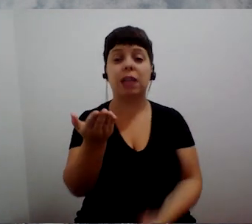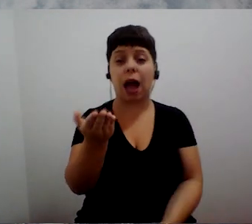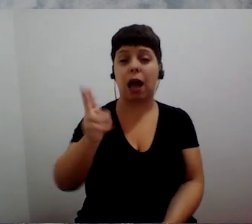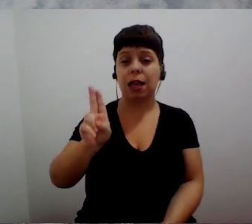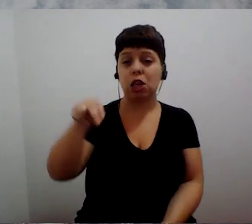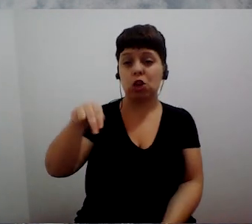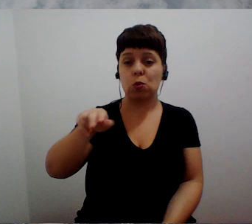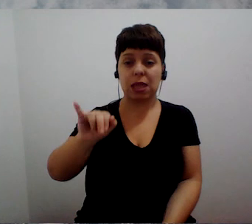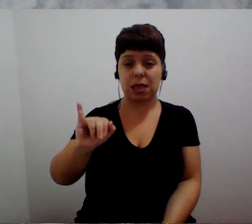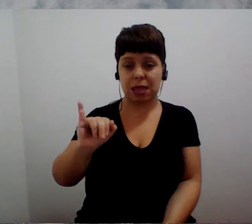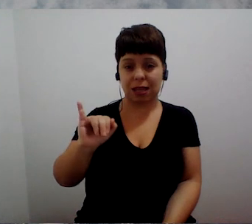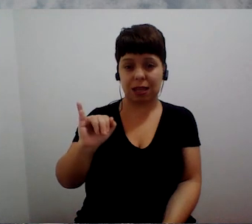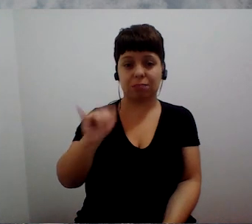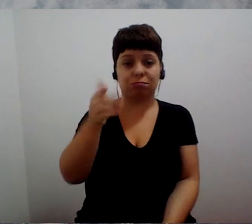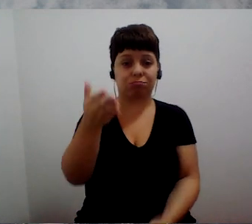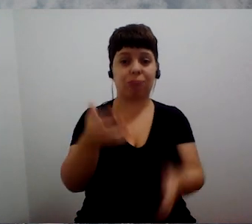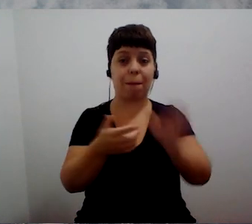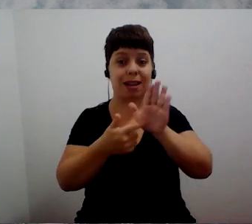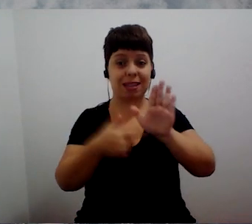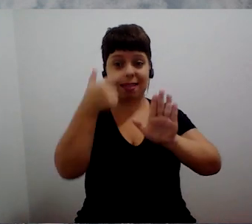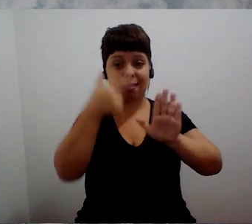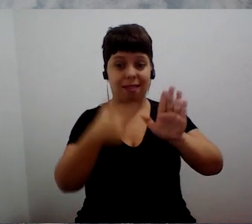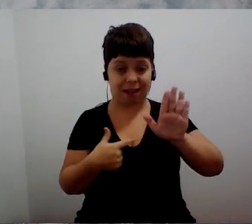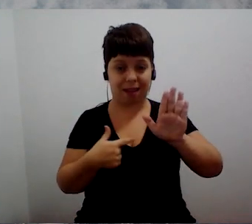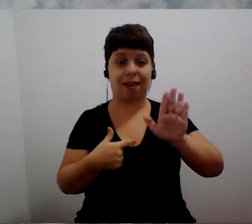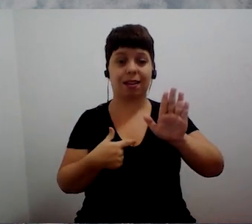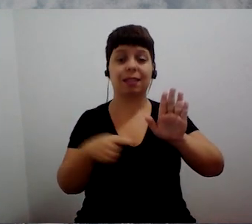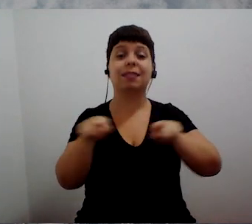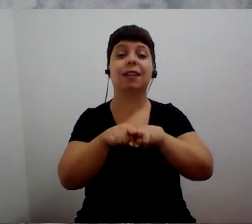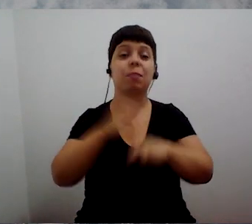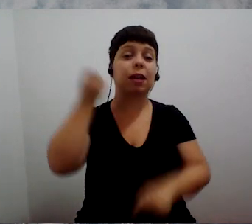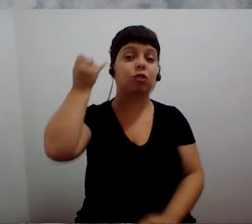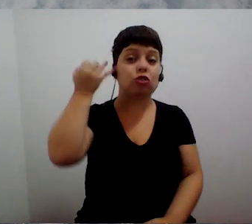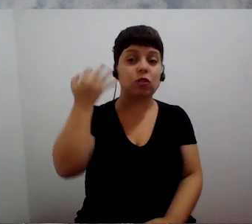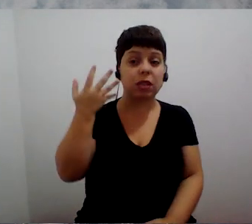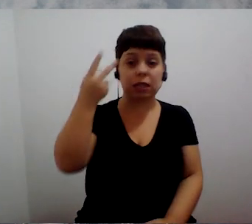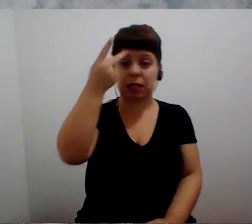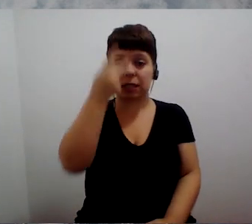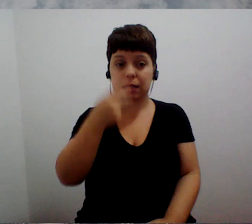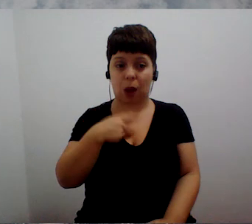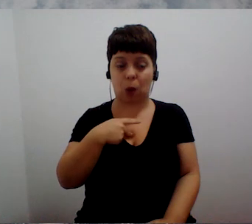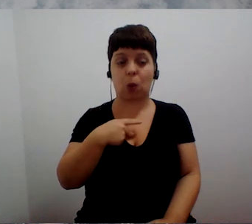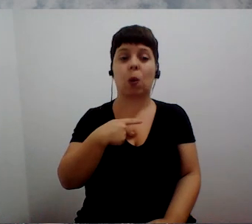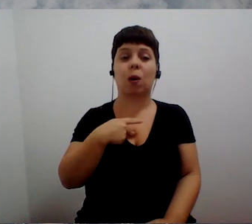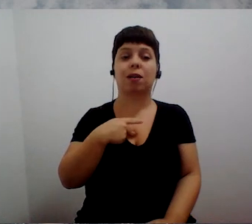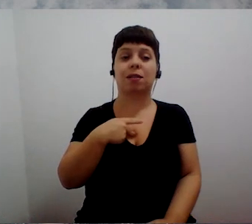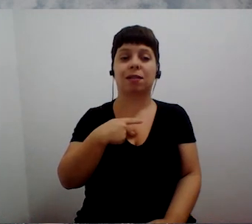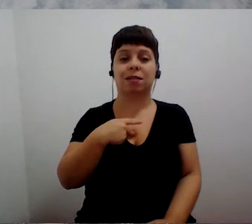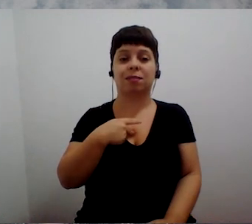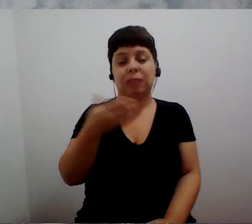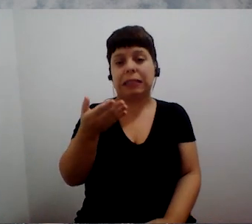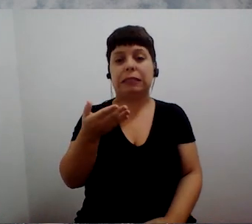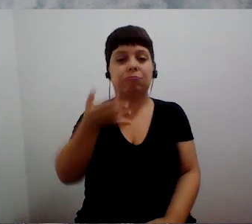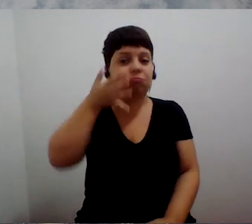need to introduce yourself, make yourself description and give you your